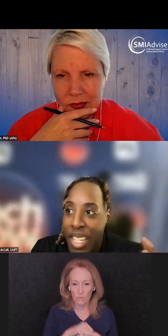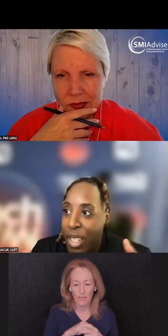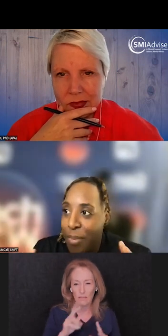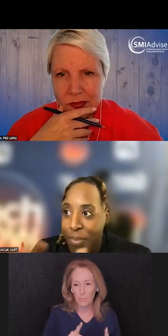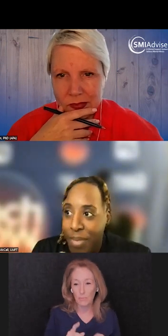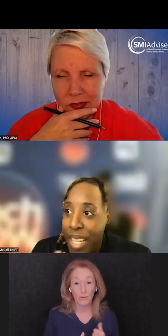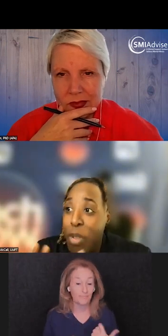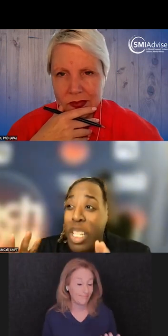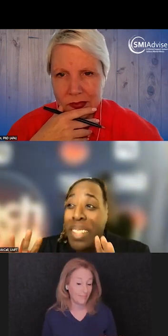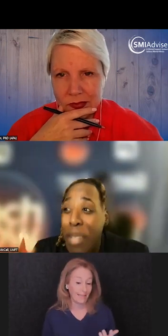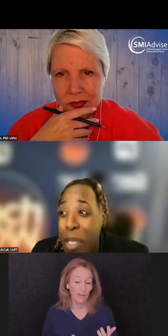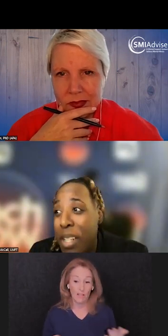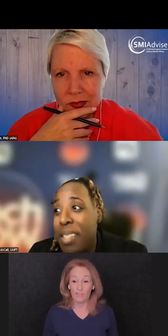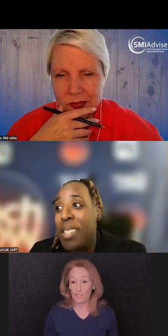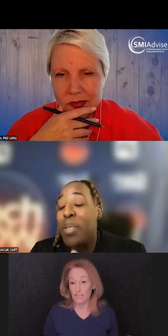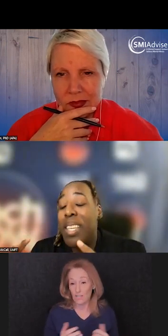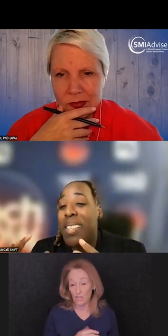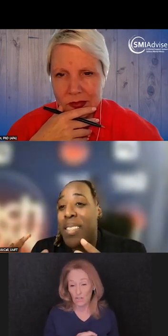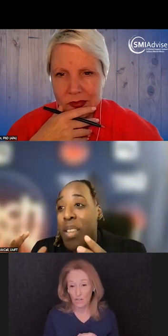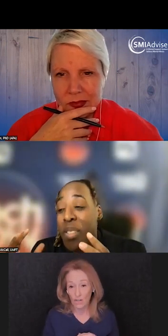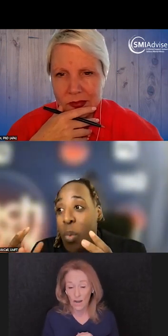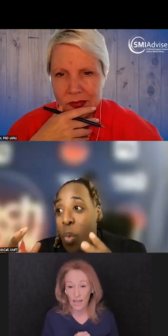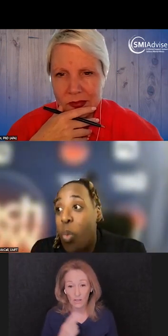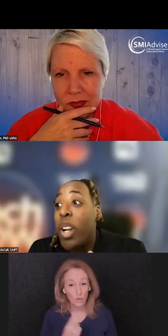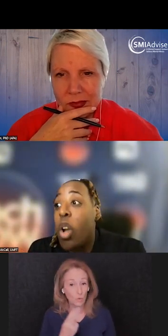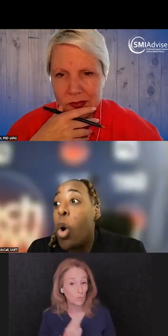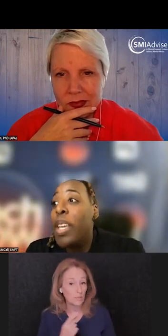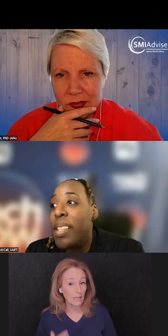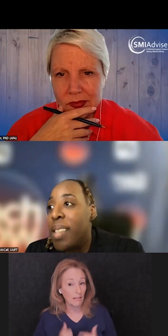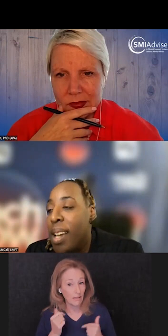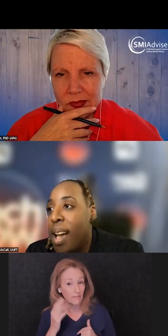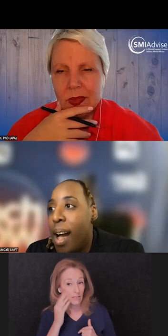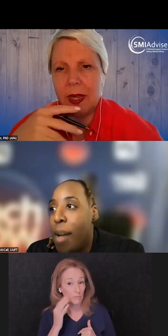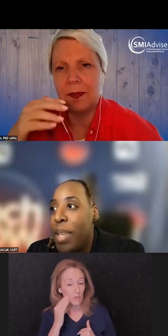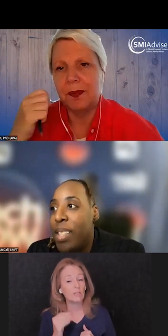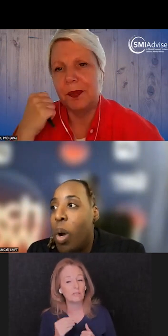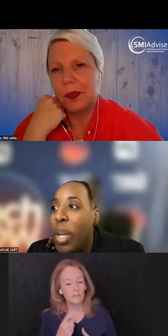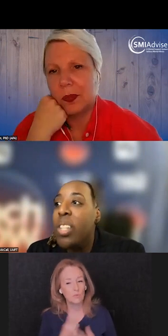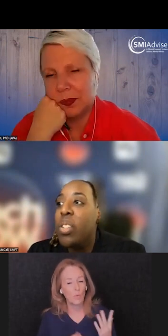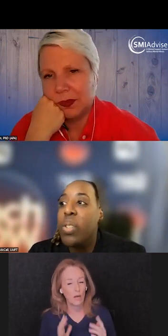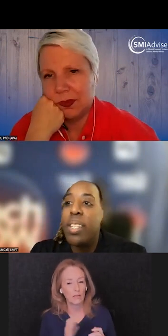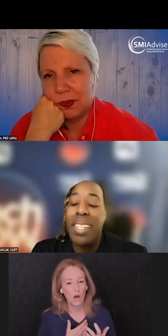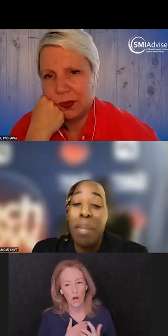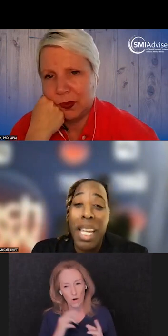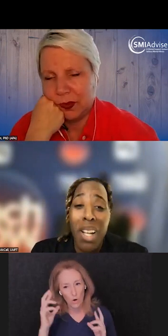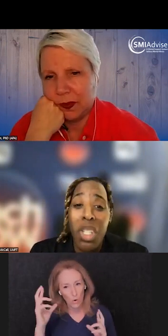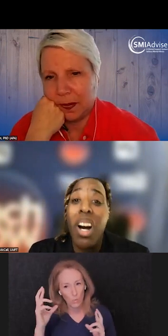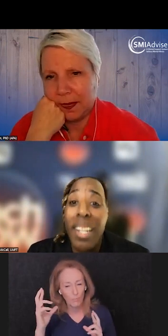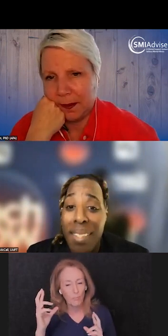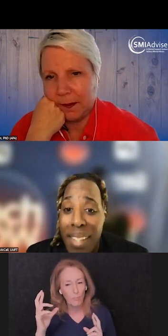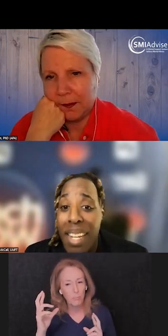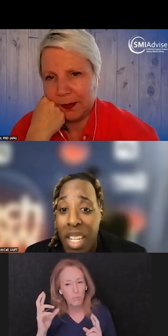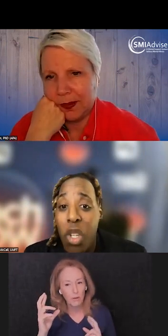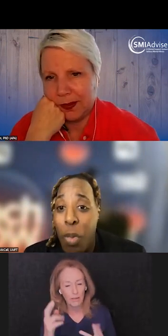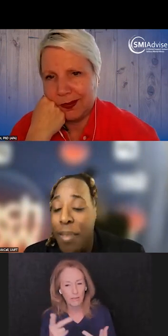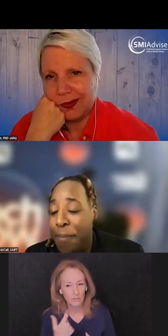Technology is here. Leveraging lived experiences is what our hope is. It's what we can do to keep technology